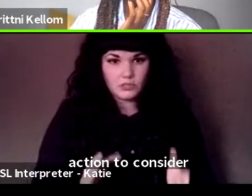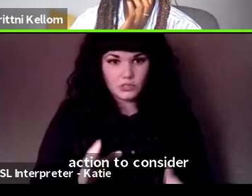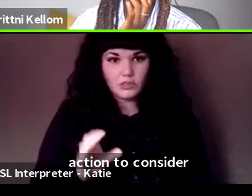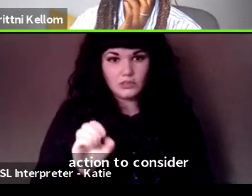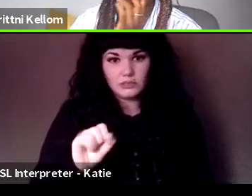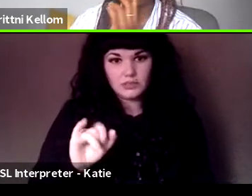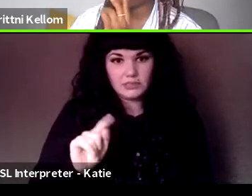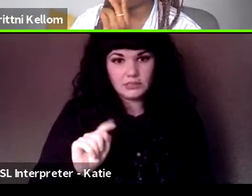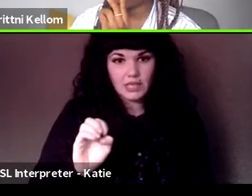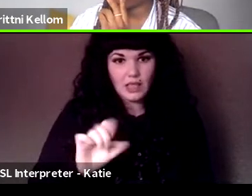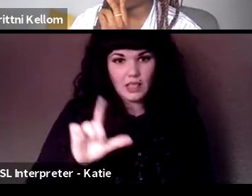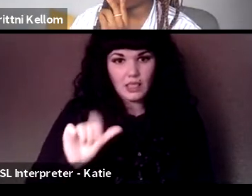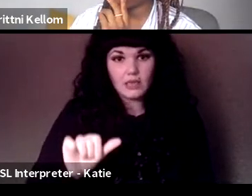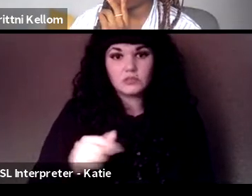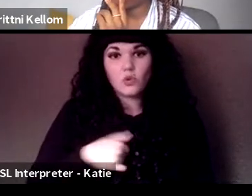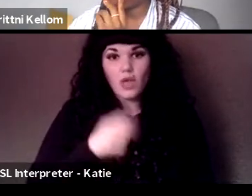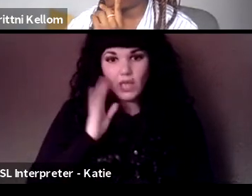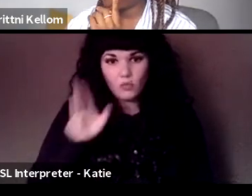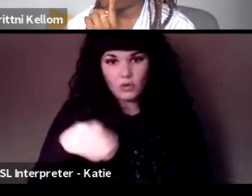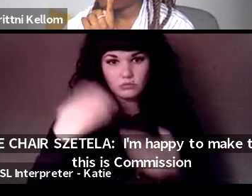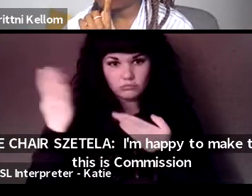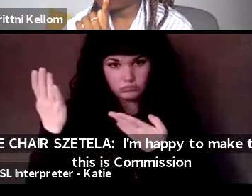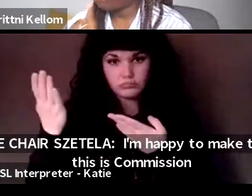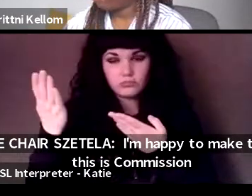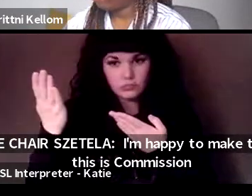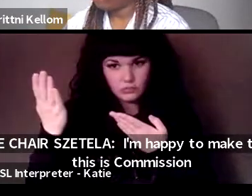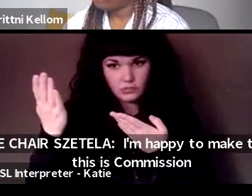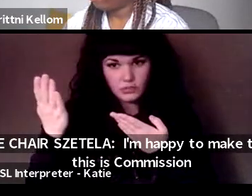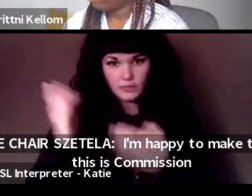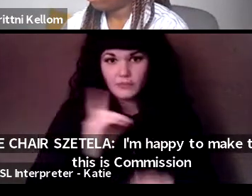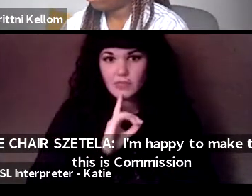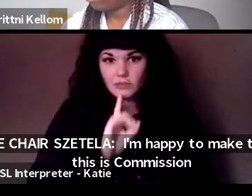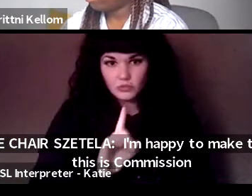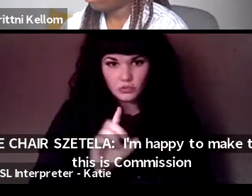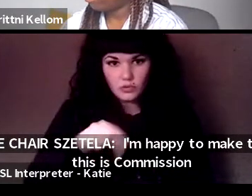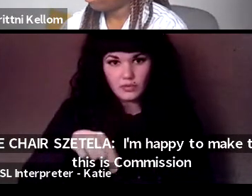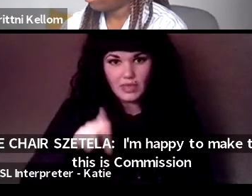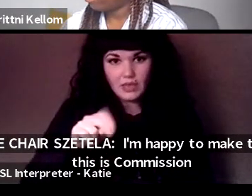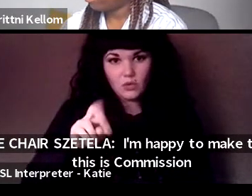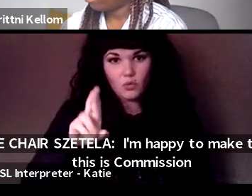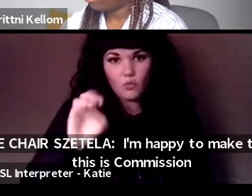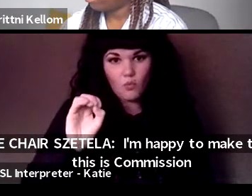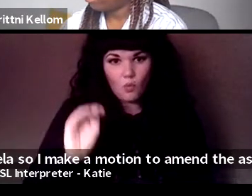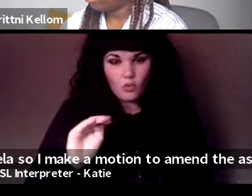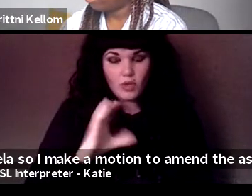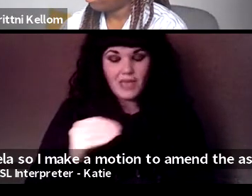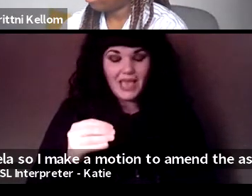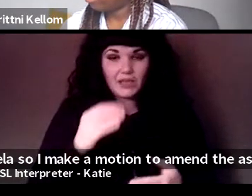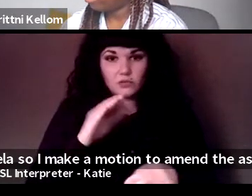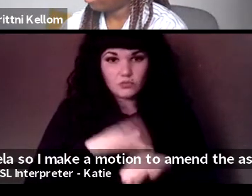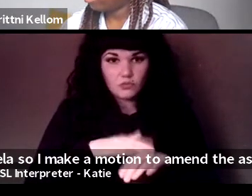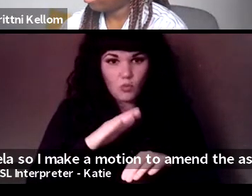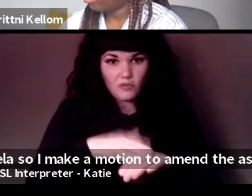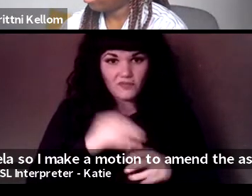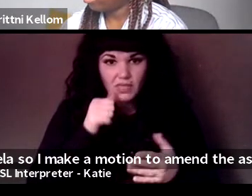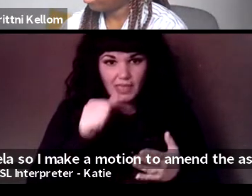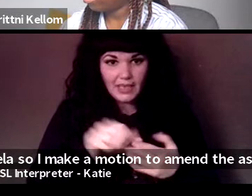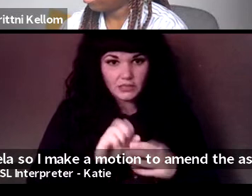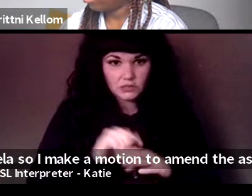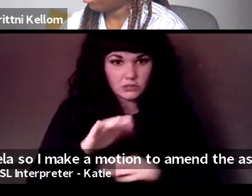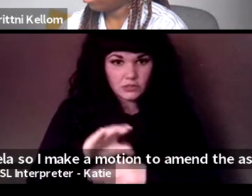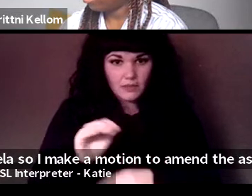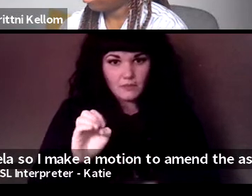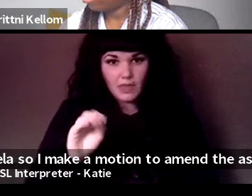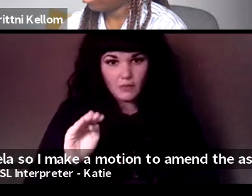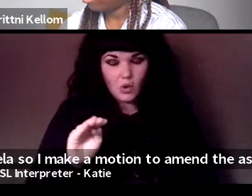to amend the assuring quorums and notifications of absences memo to strike out the paragraph that begins